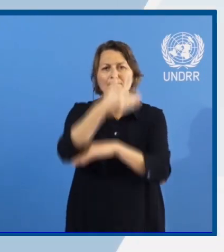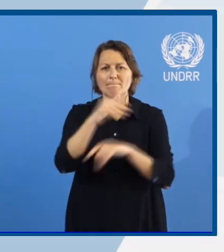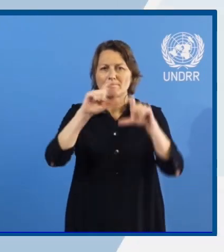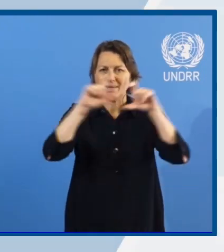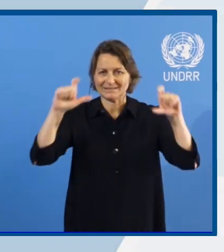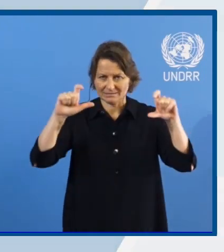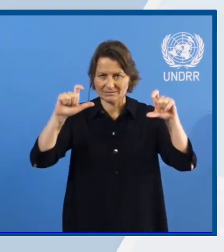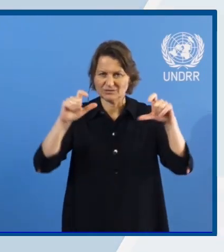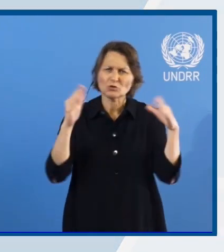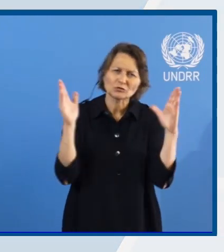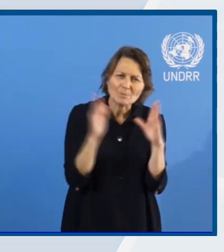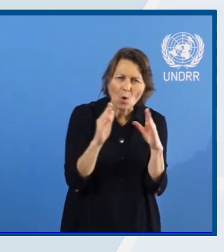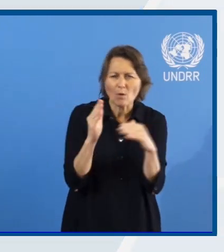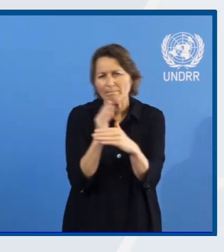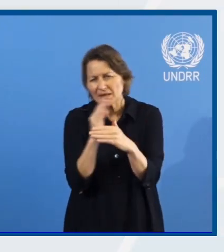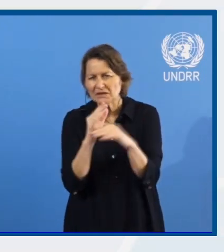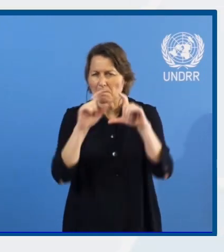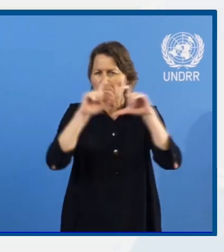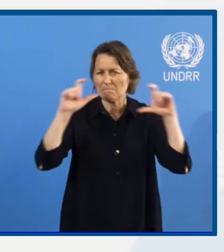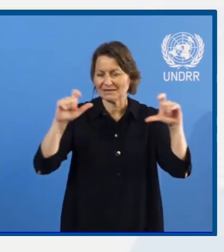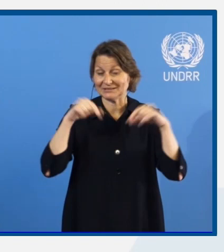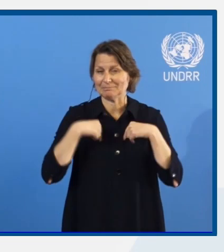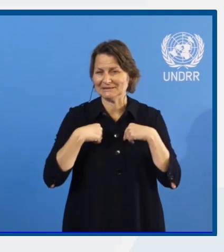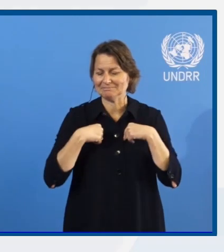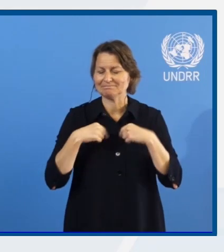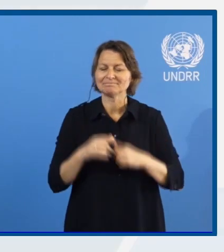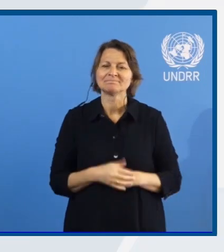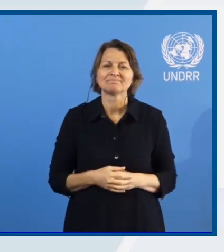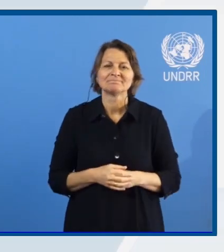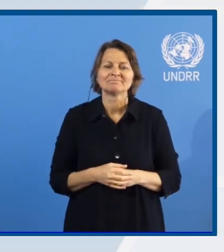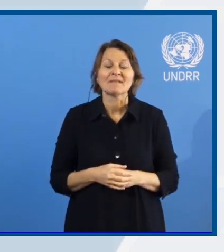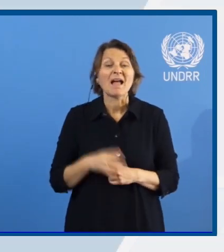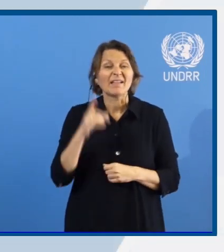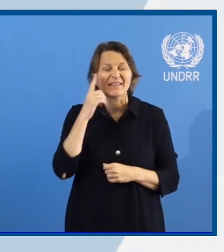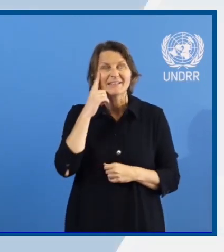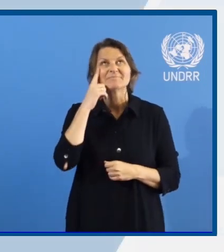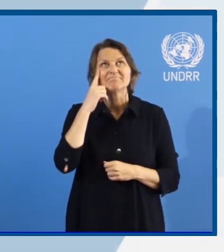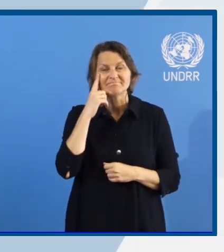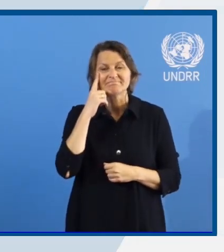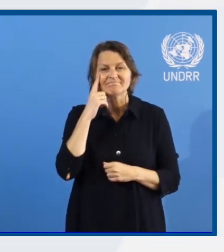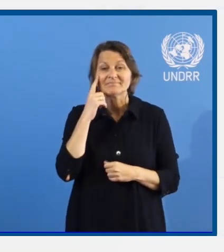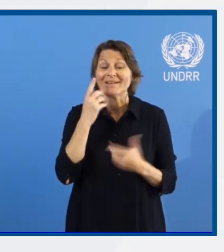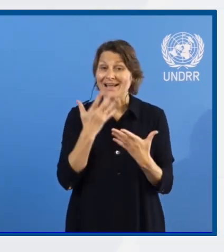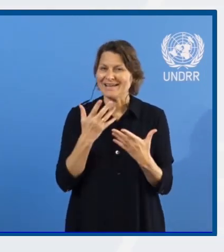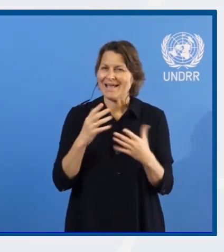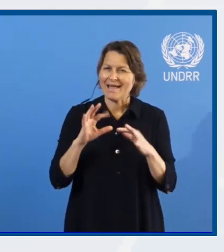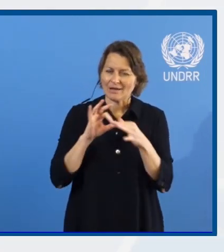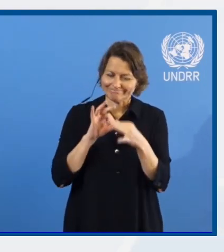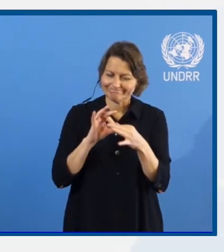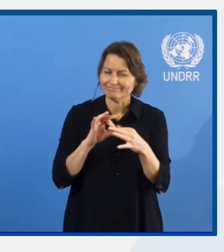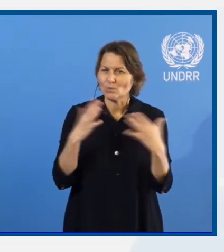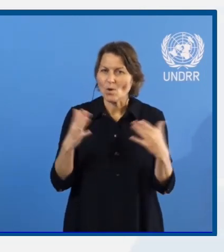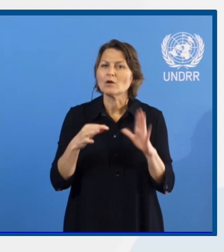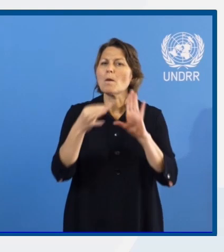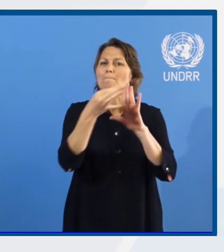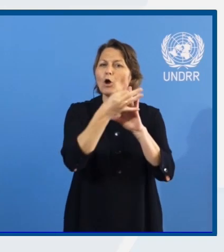finance. Well, from the very top level strategic policy decision to planning and everywhere, big investment by